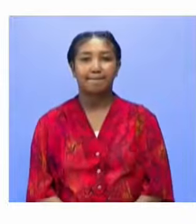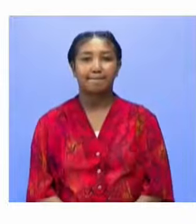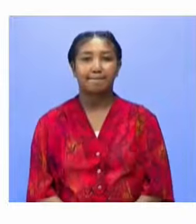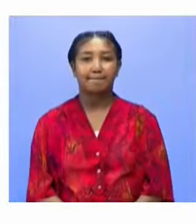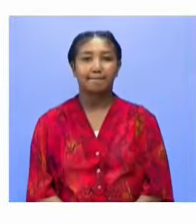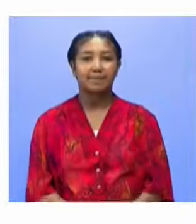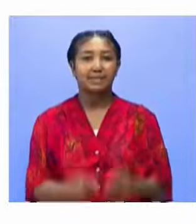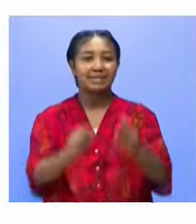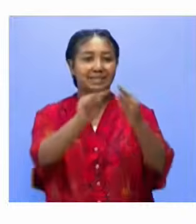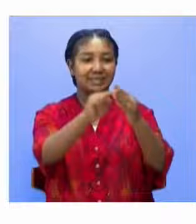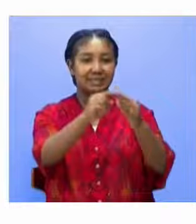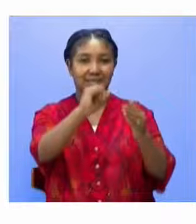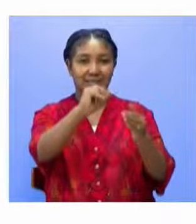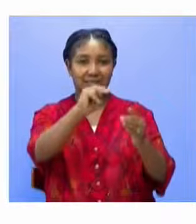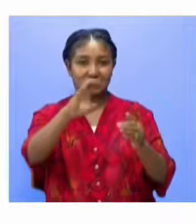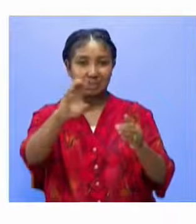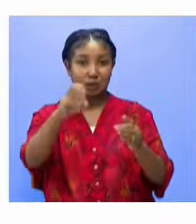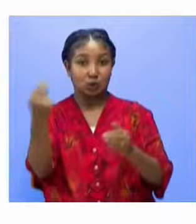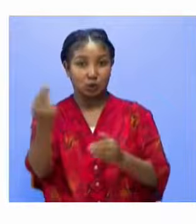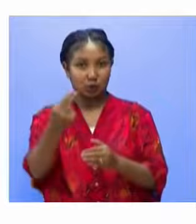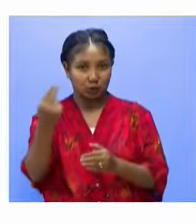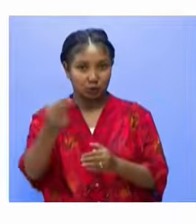It is used